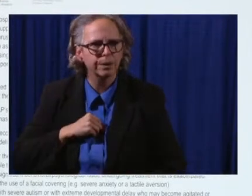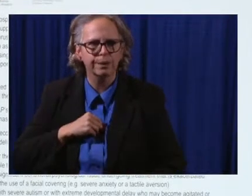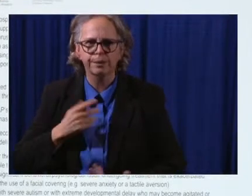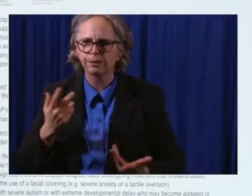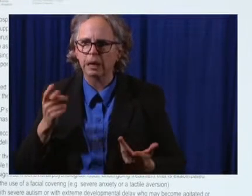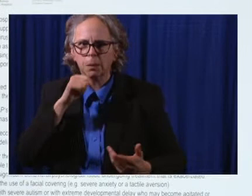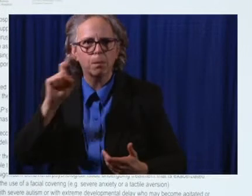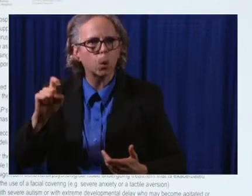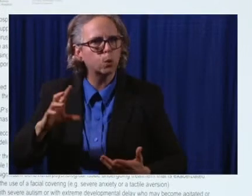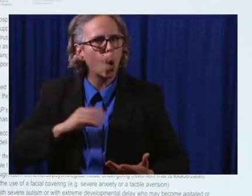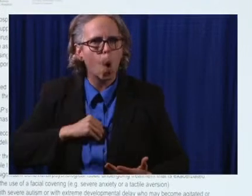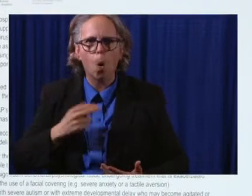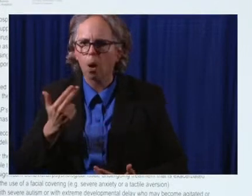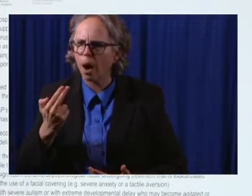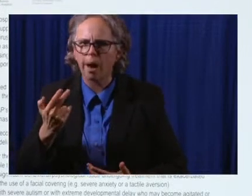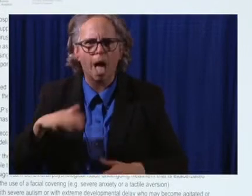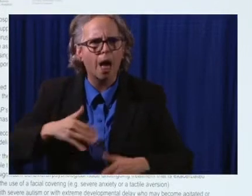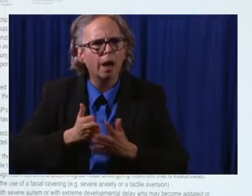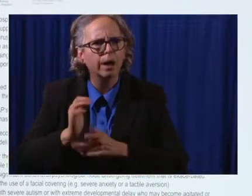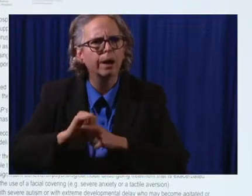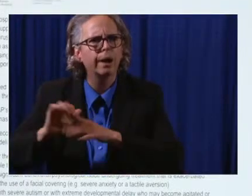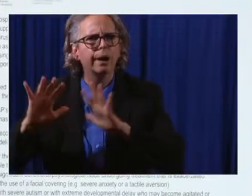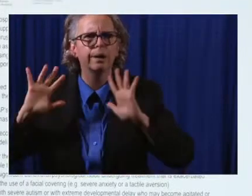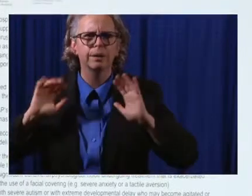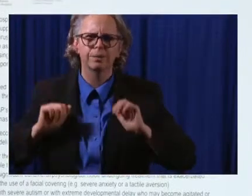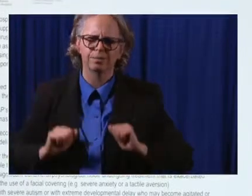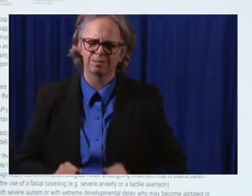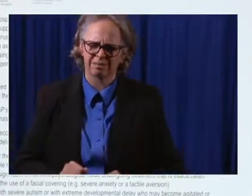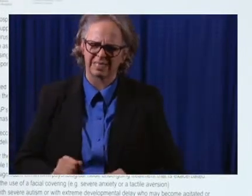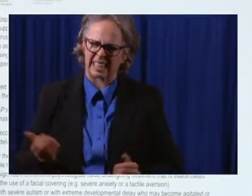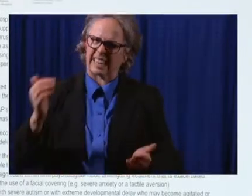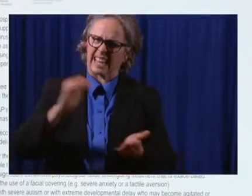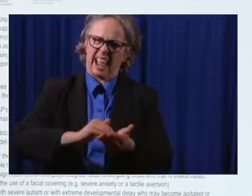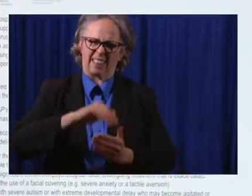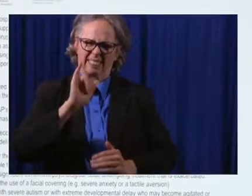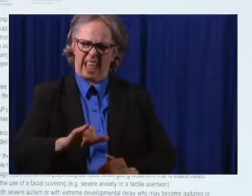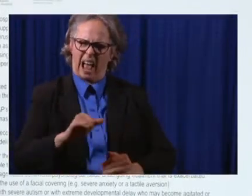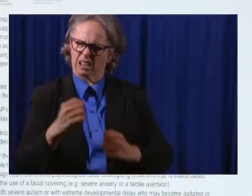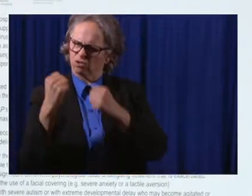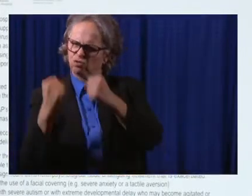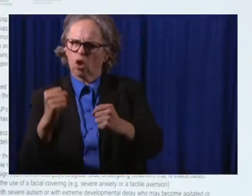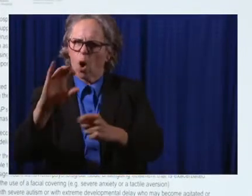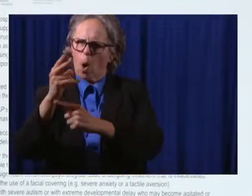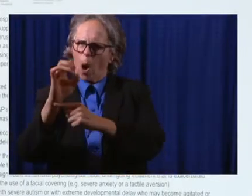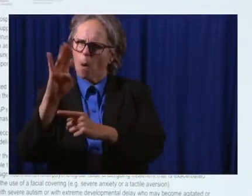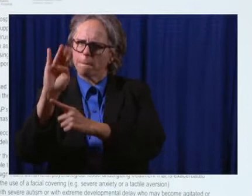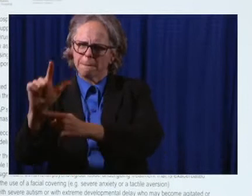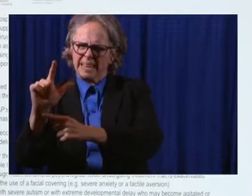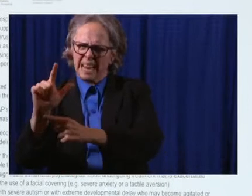bill will impact this in a number of ways. One way